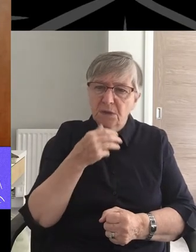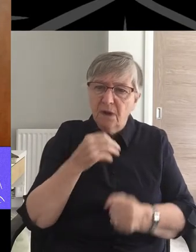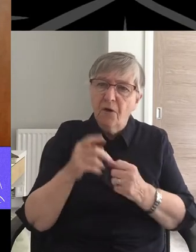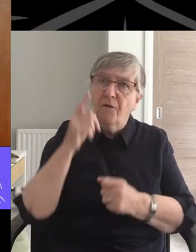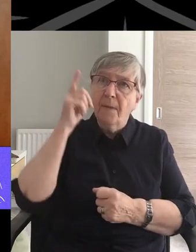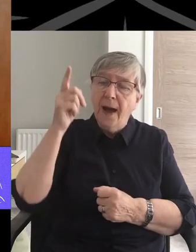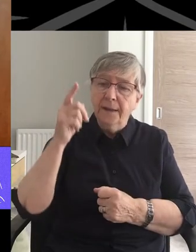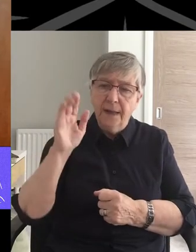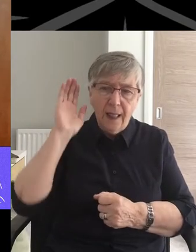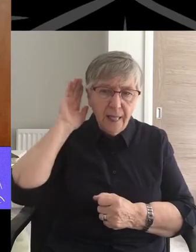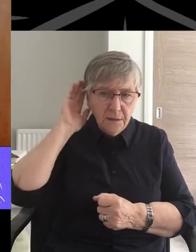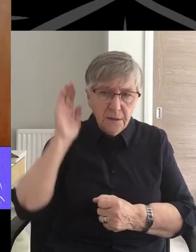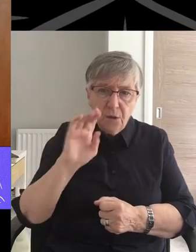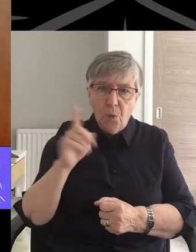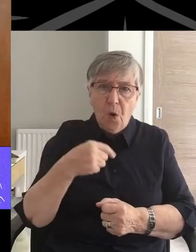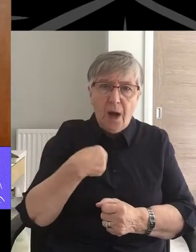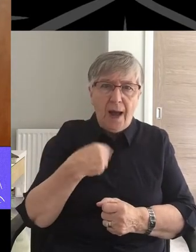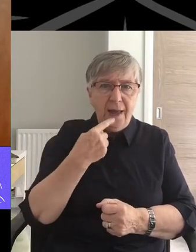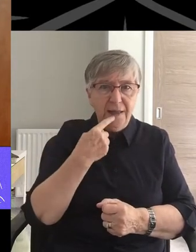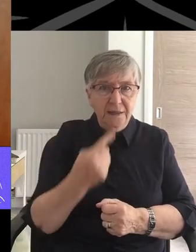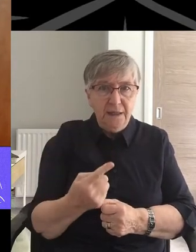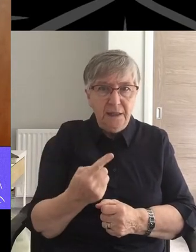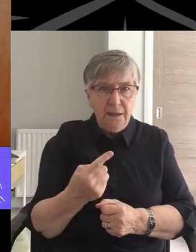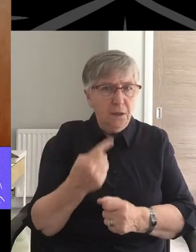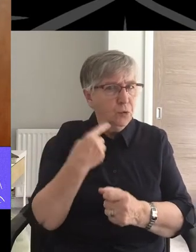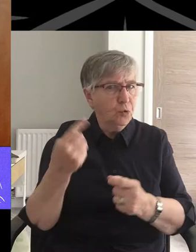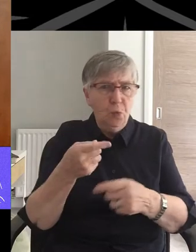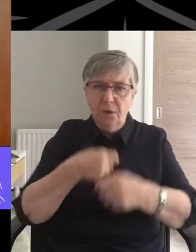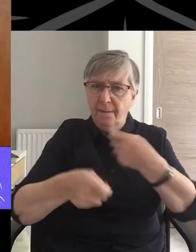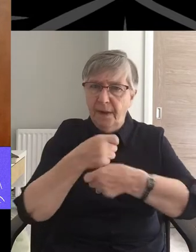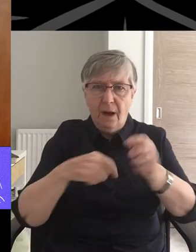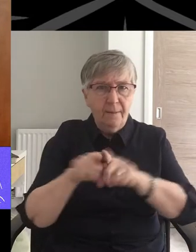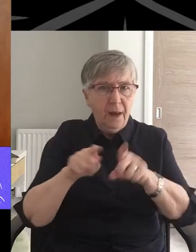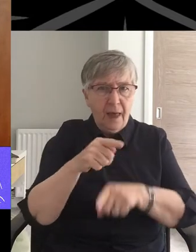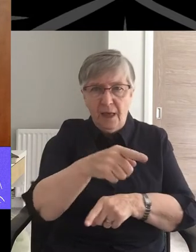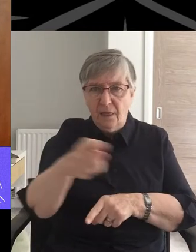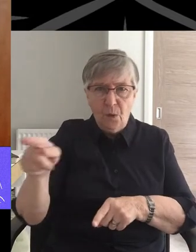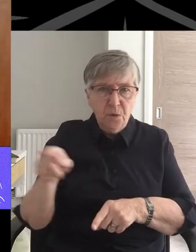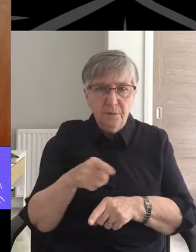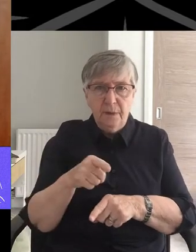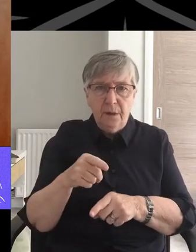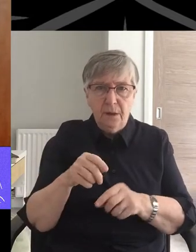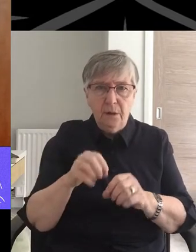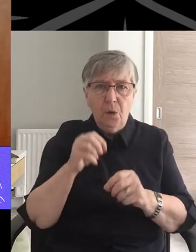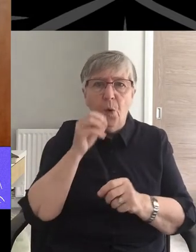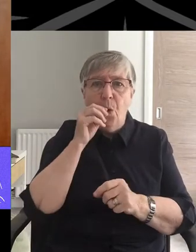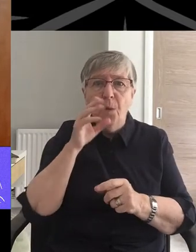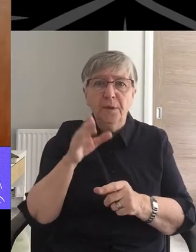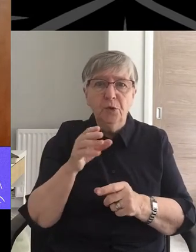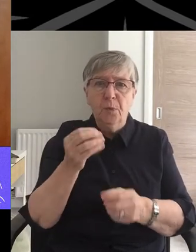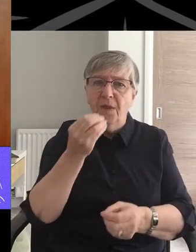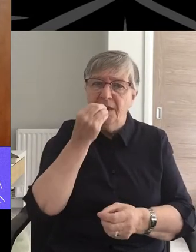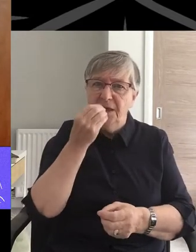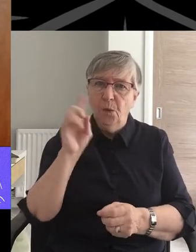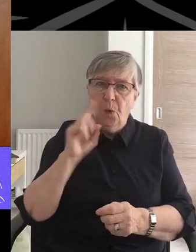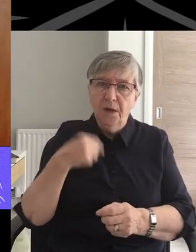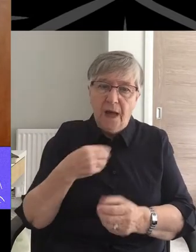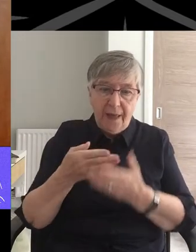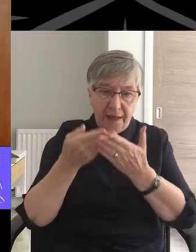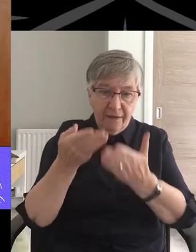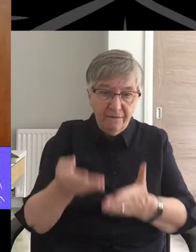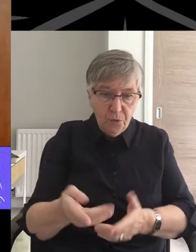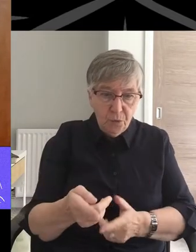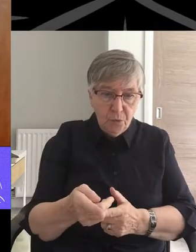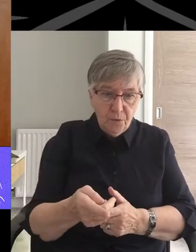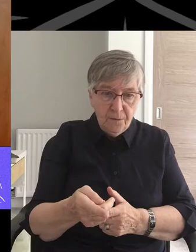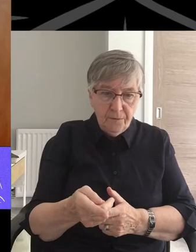I say to you. Do not rebel like the rebellious people. Open your mouth and eat what I give you.